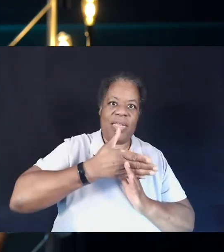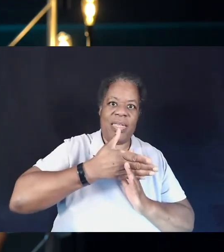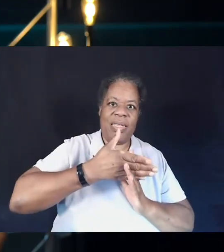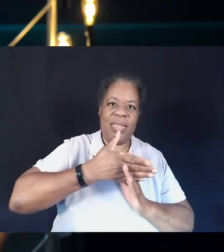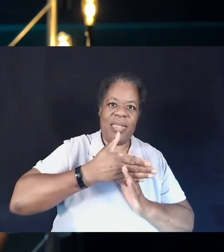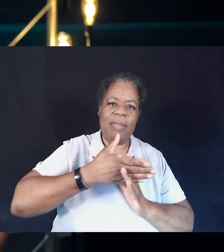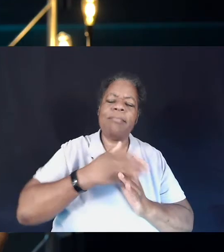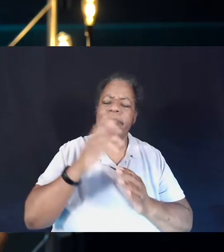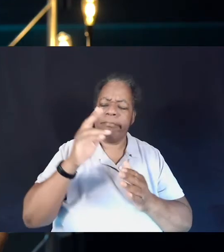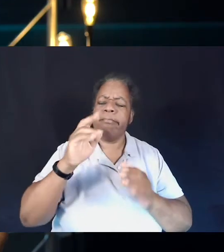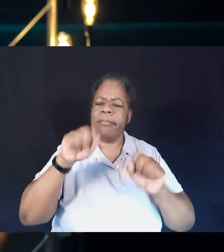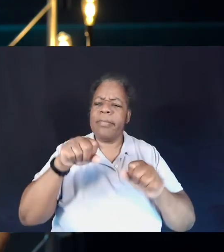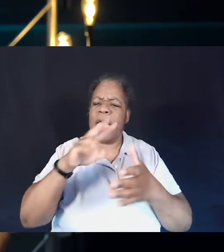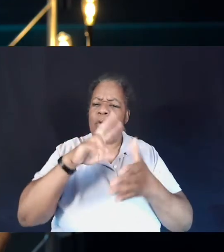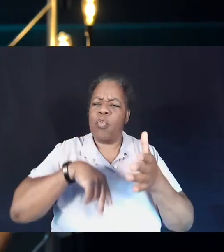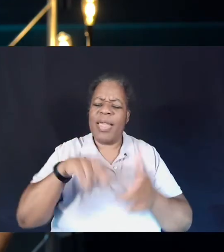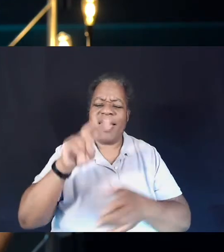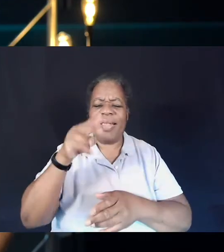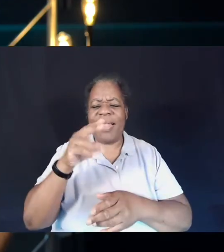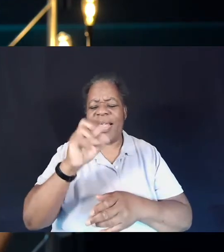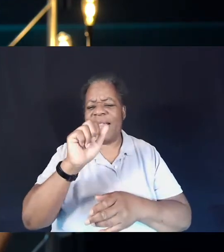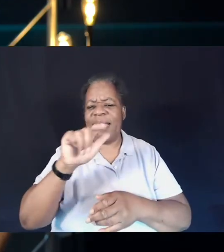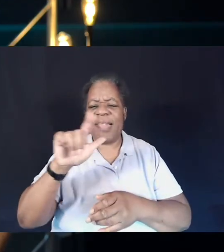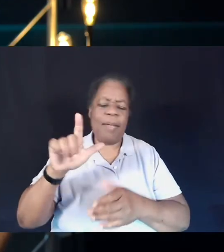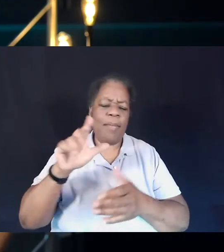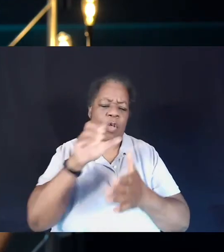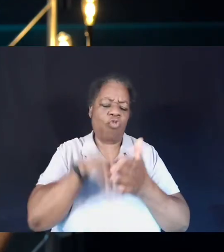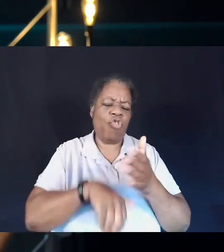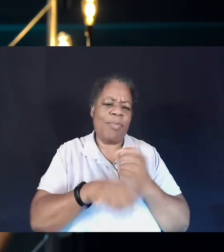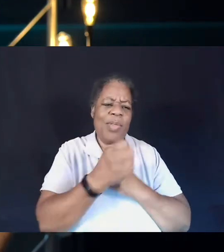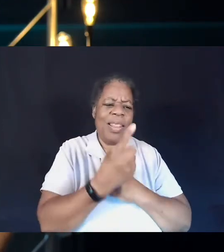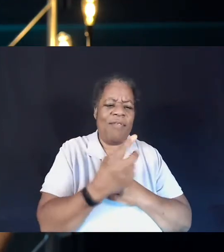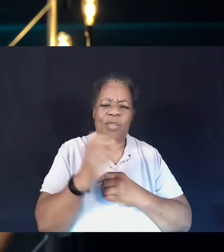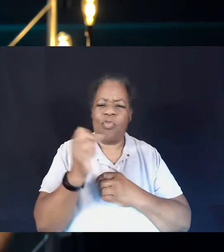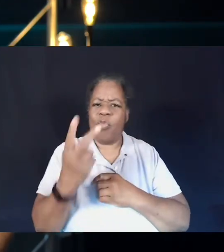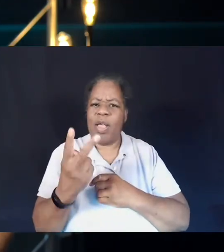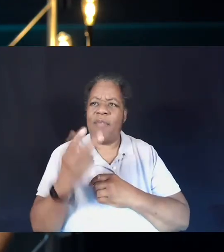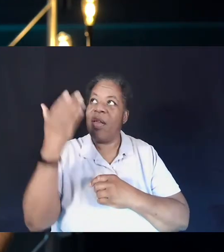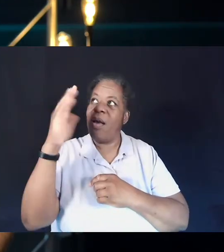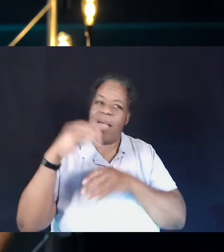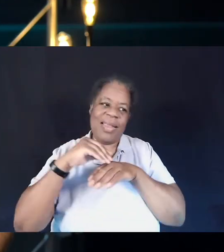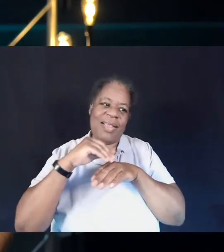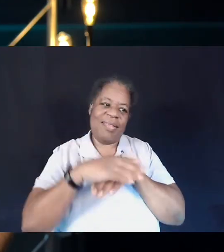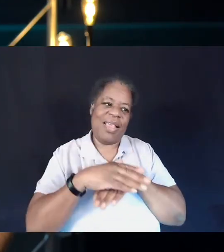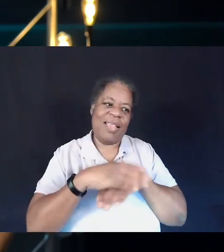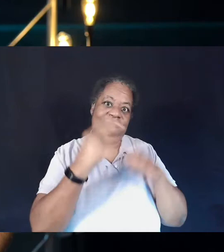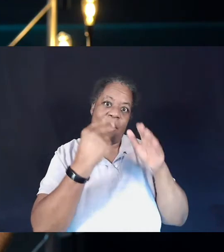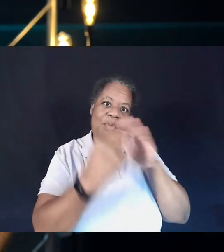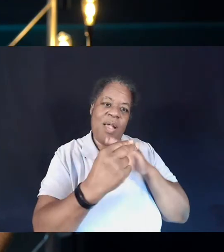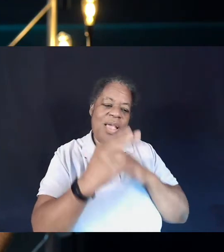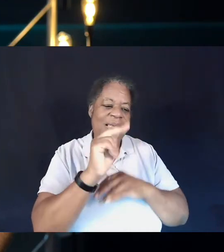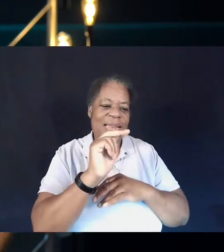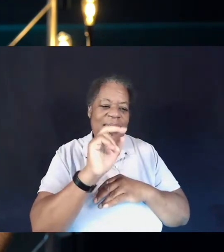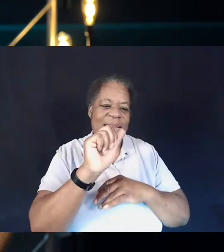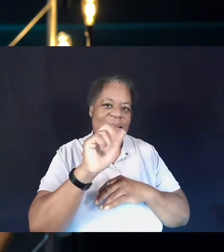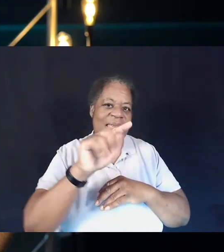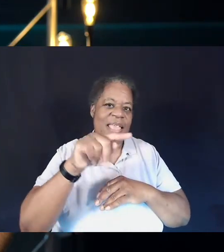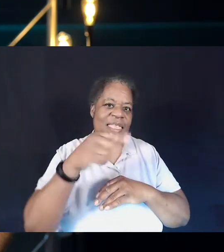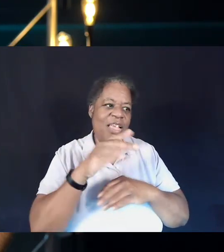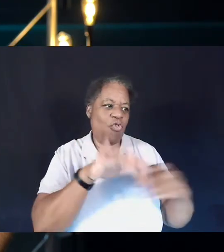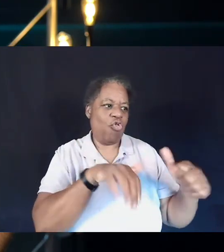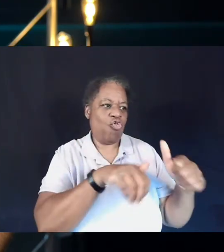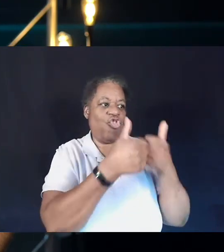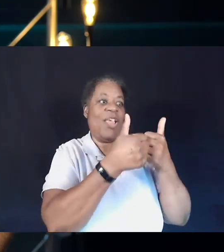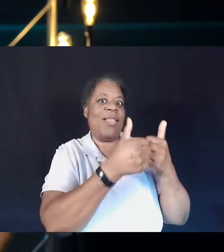2 Samuel chapter 11 and 12. But basically what happens is God sends a prophet named Nathan to challenge David on the whole